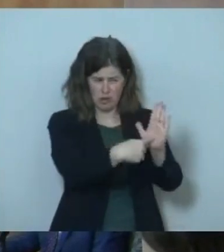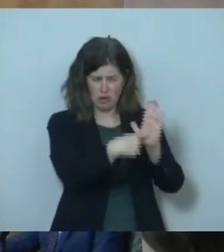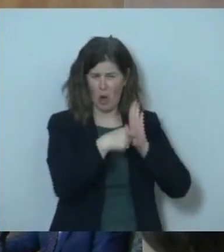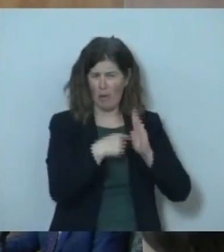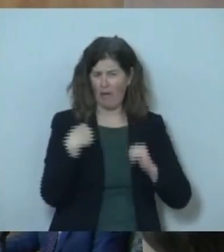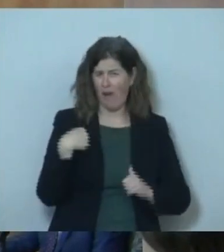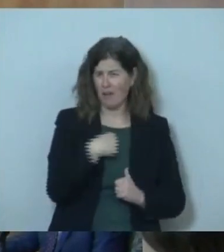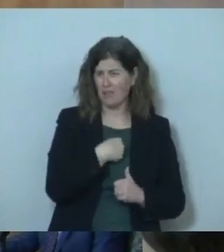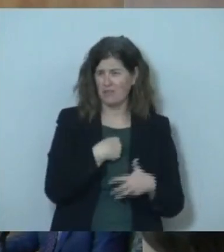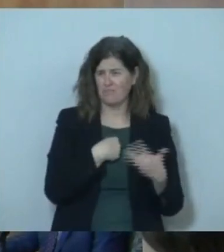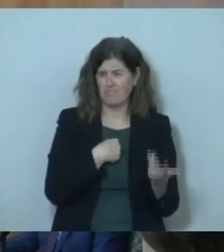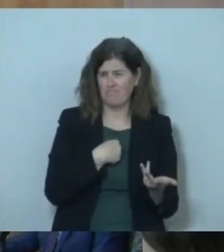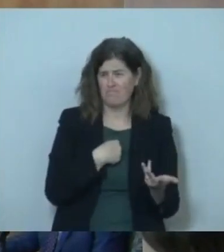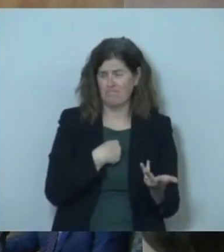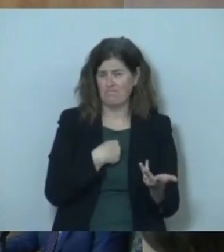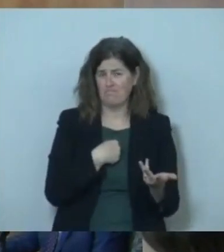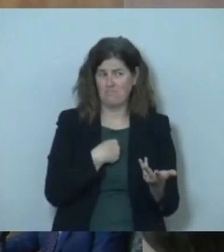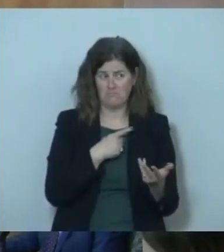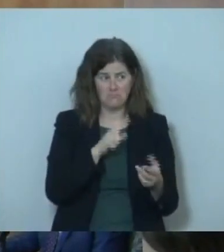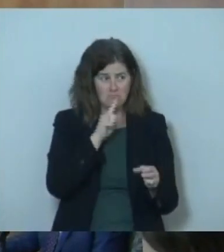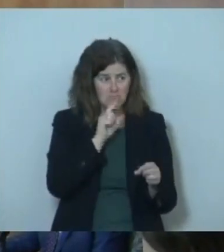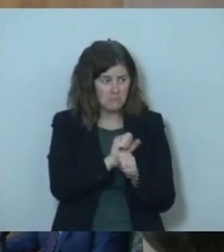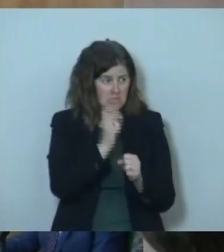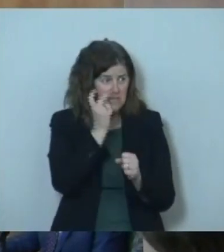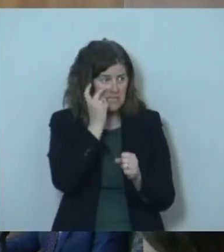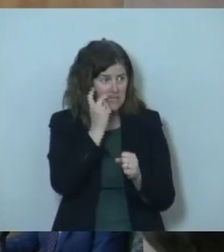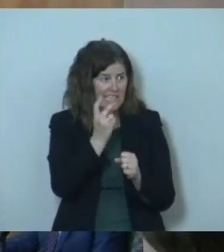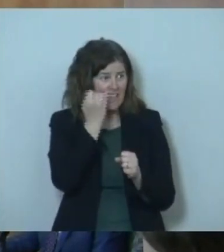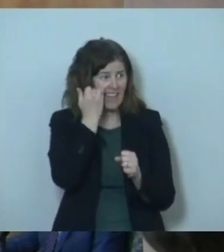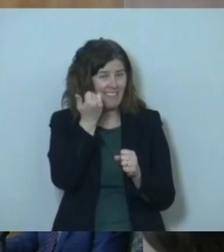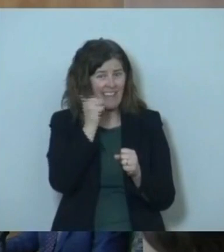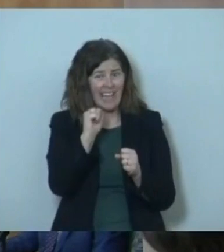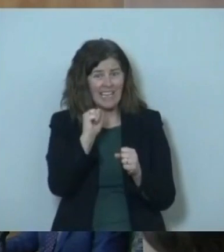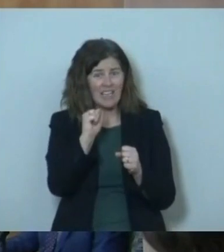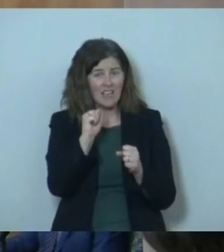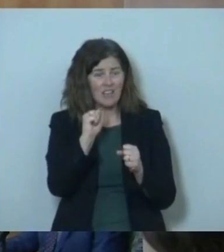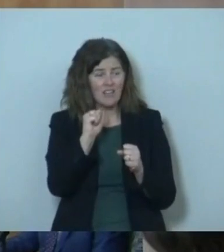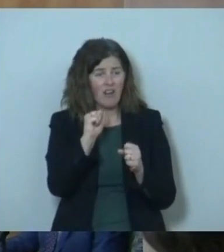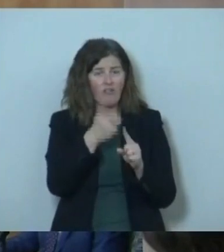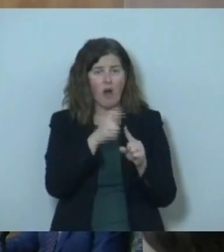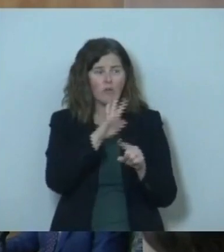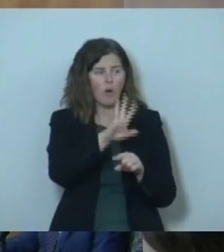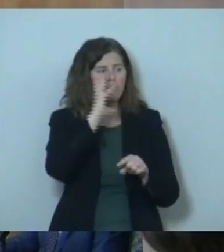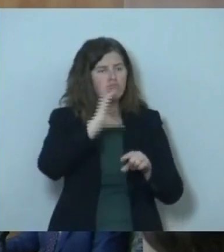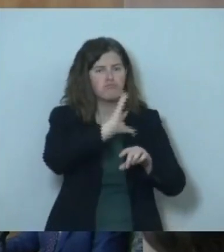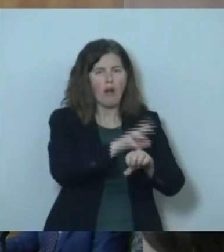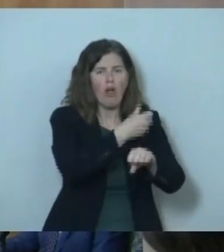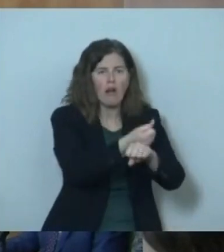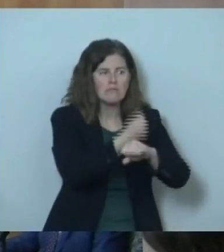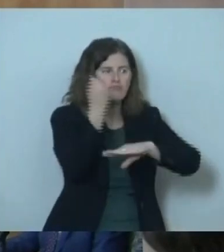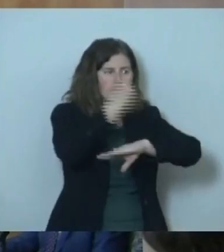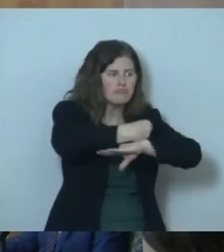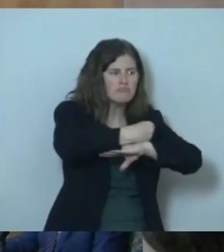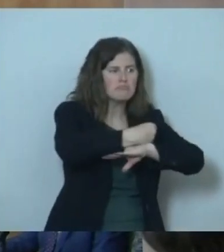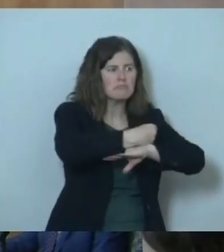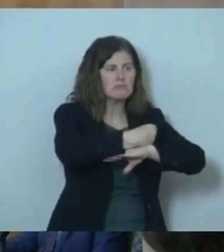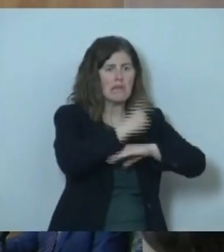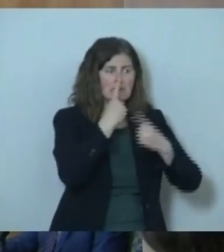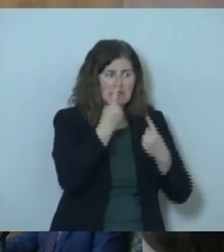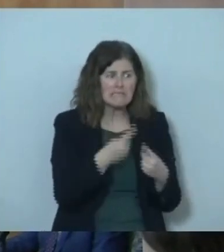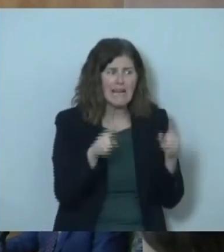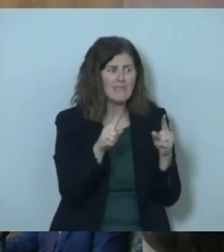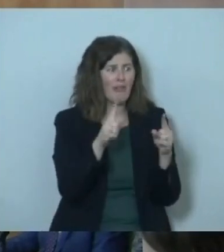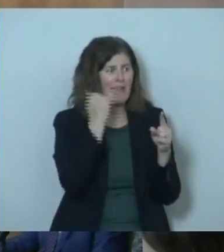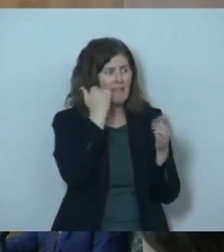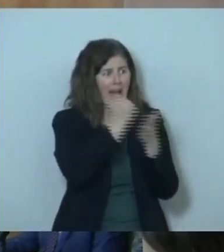terms of if we can see if there's any result of the lockdown, evidence that it was successful or that there was any